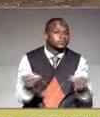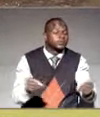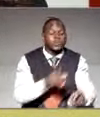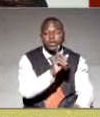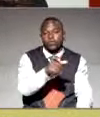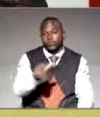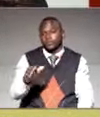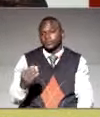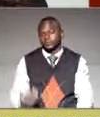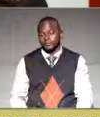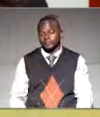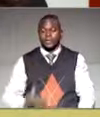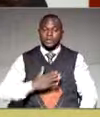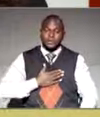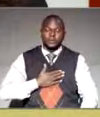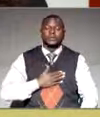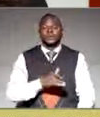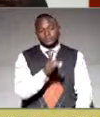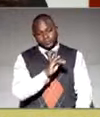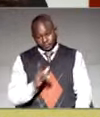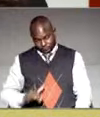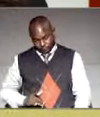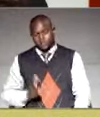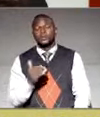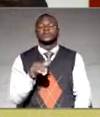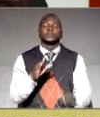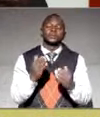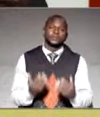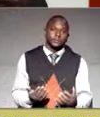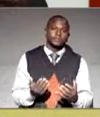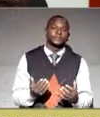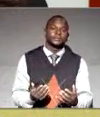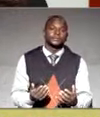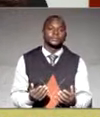individuals. Plots. Yes, do you think there is any more land left in the forest?